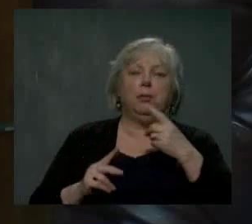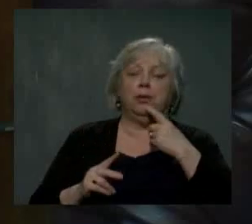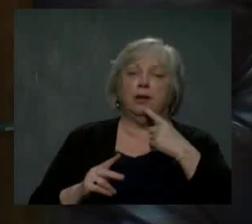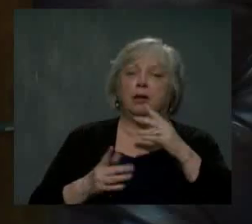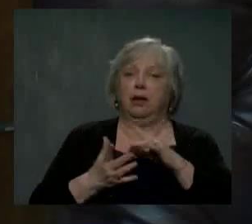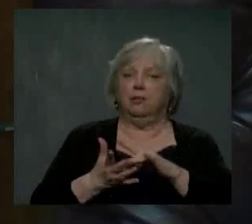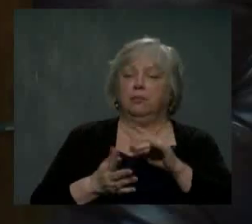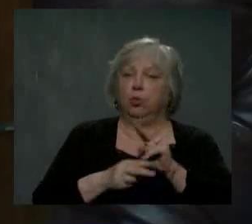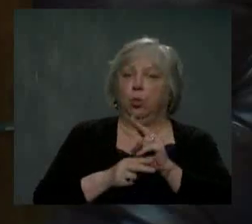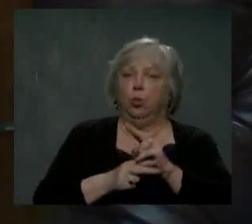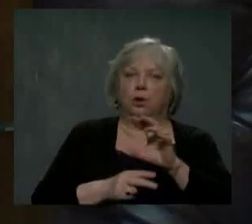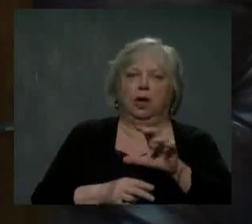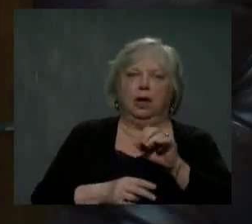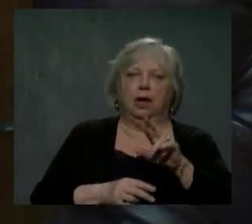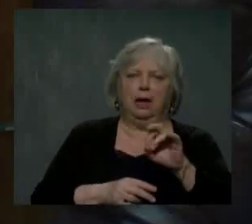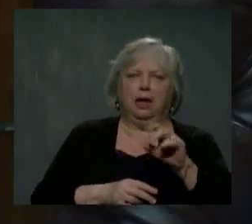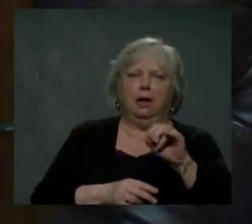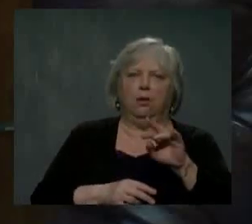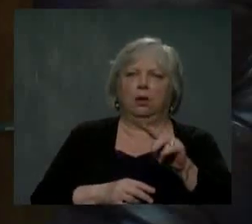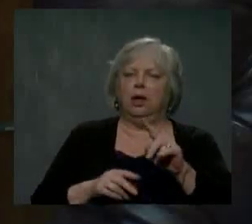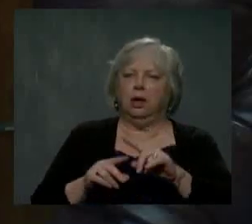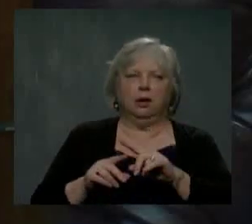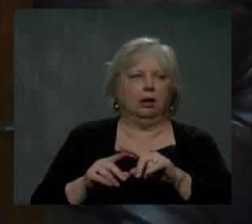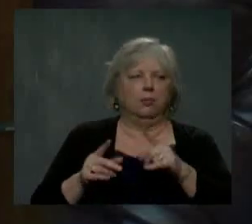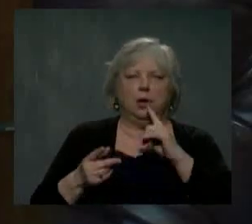used CareLink.